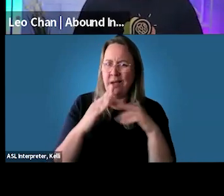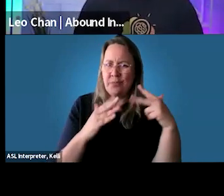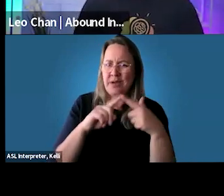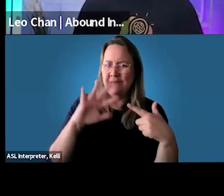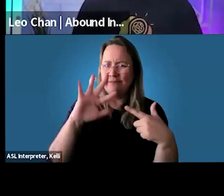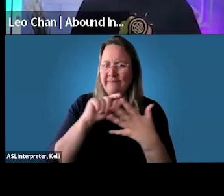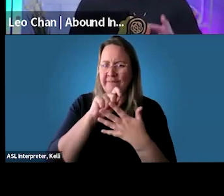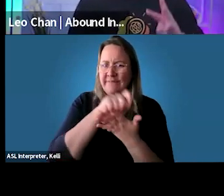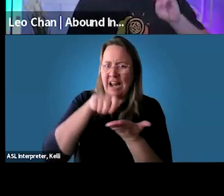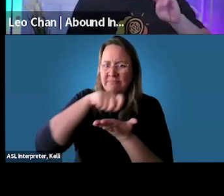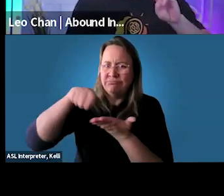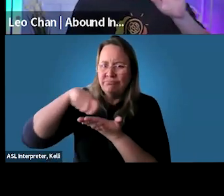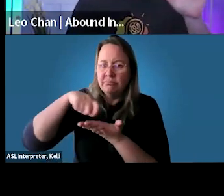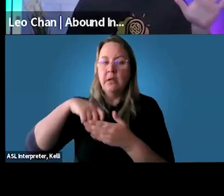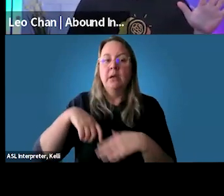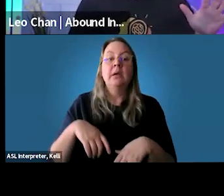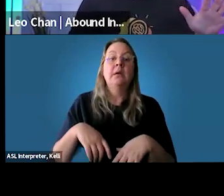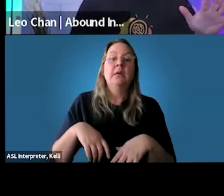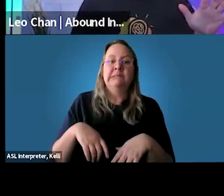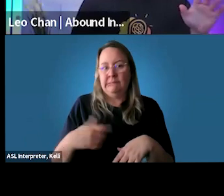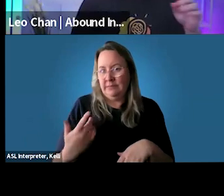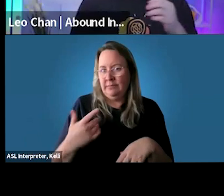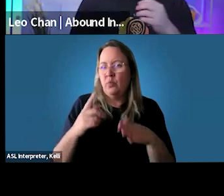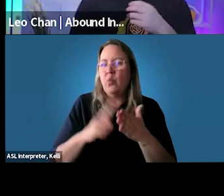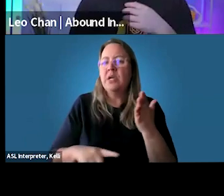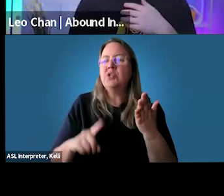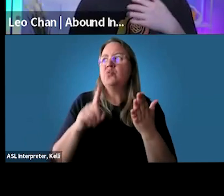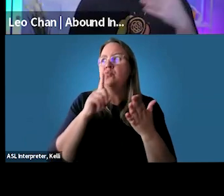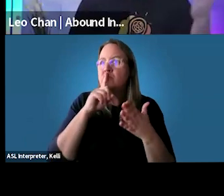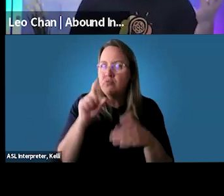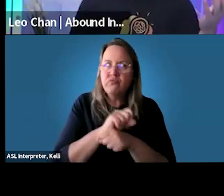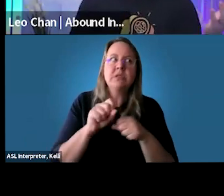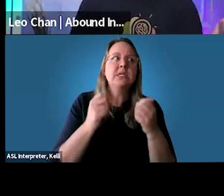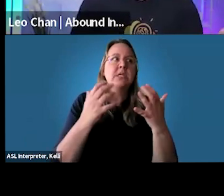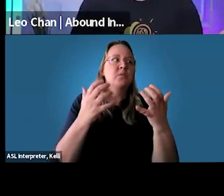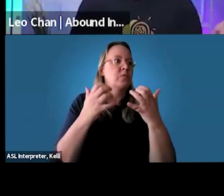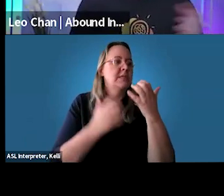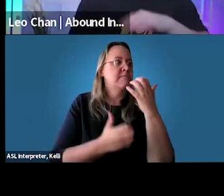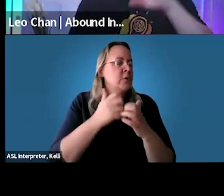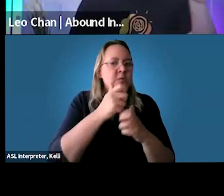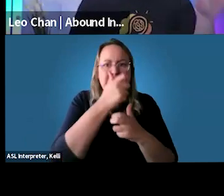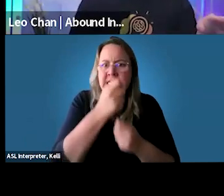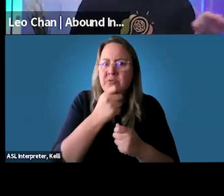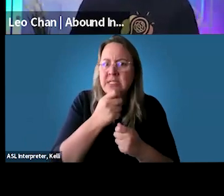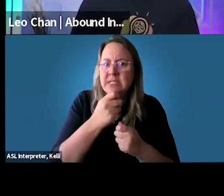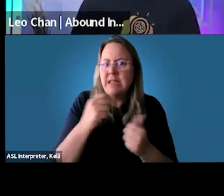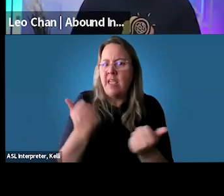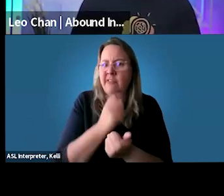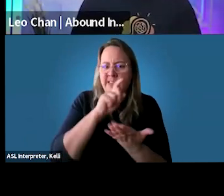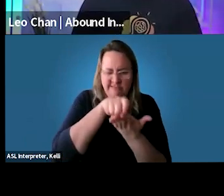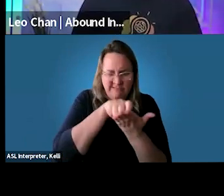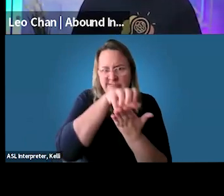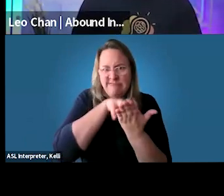down. What's between 3 to 5 things that you find the most interesting from everything that you have written